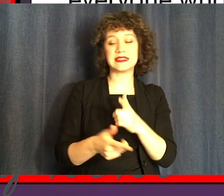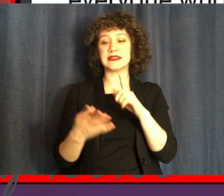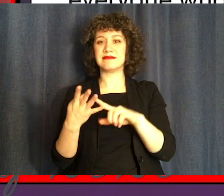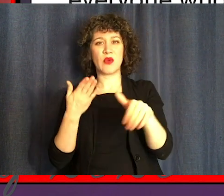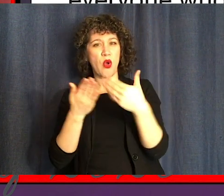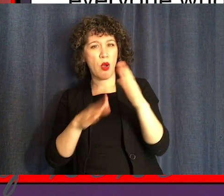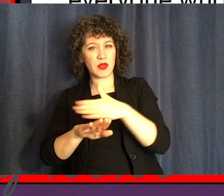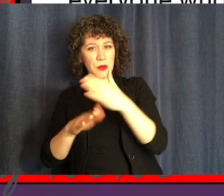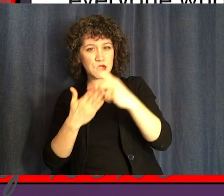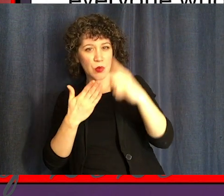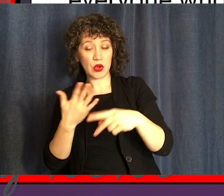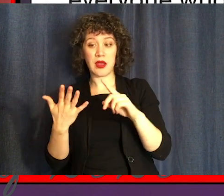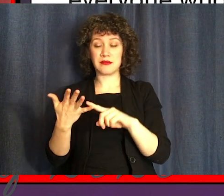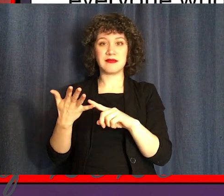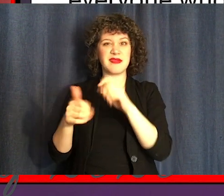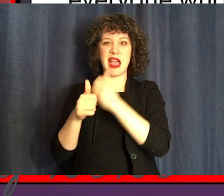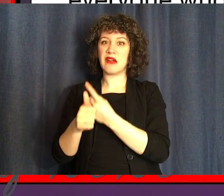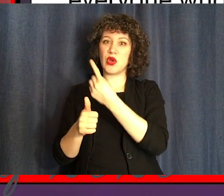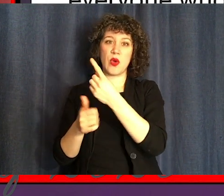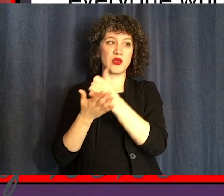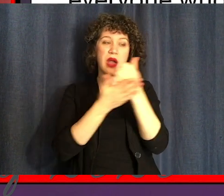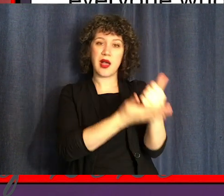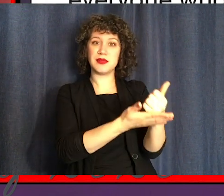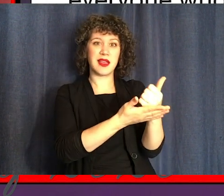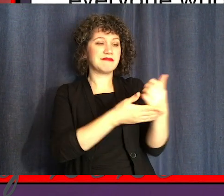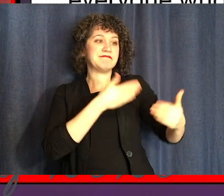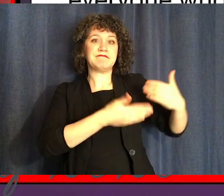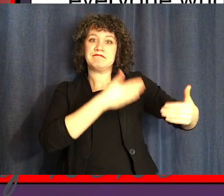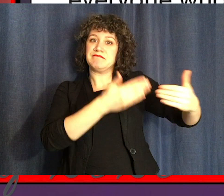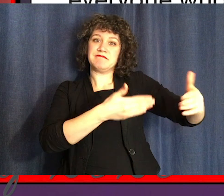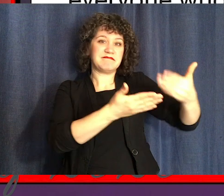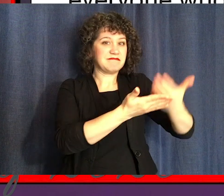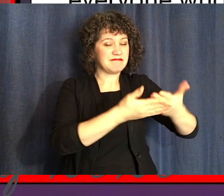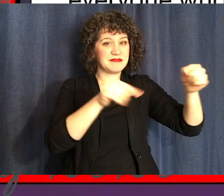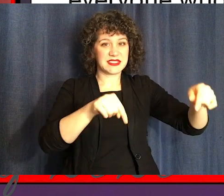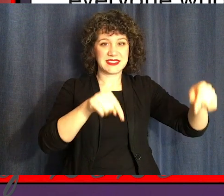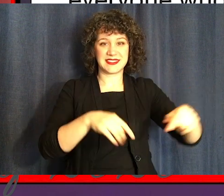program, and everyone who helped him get to this point.